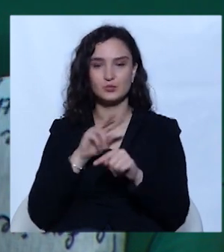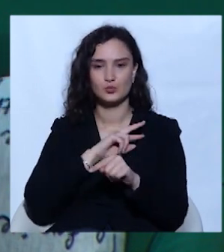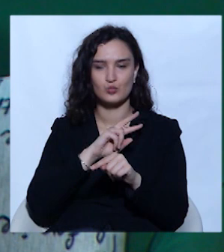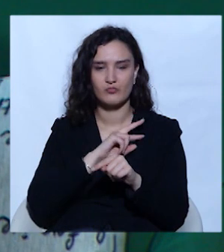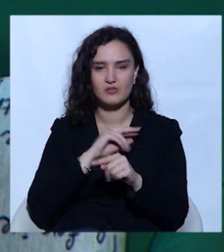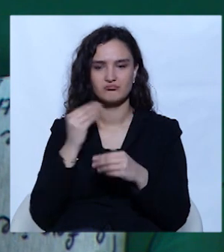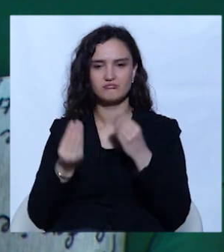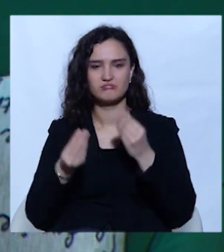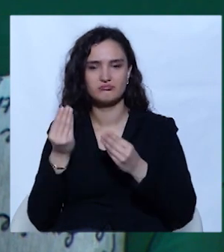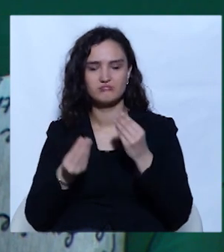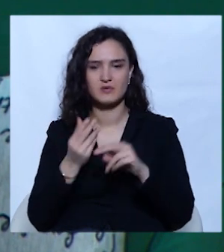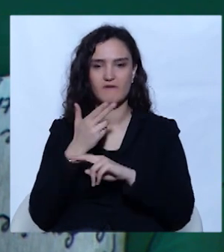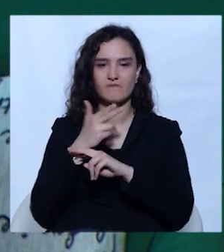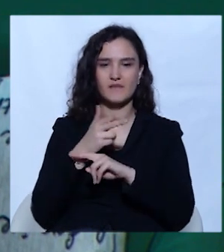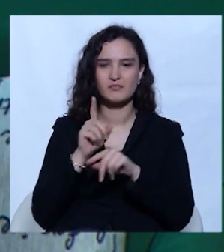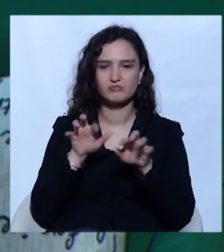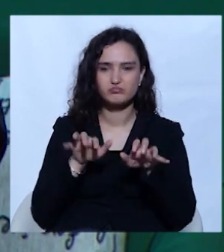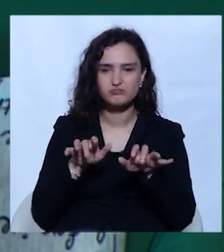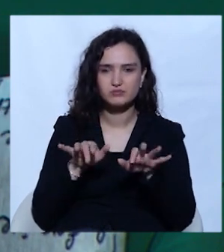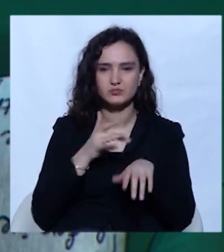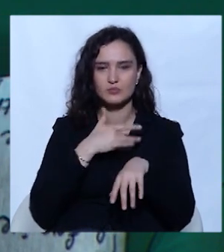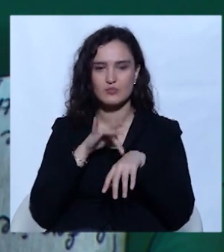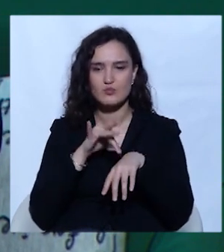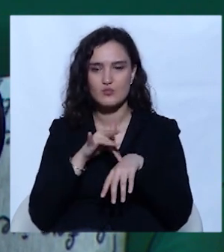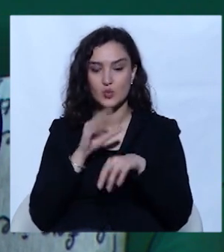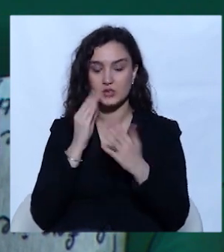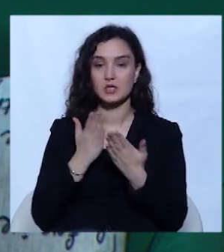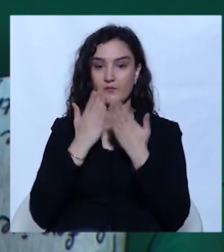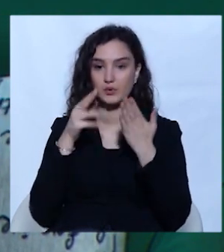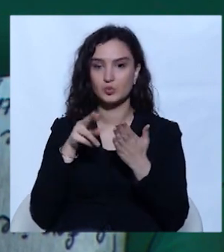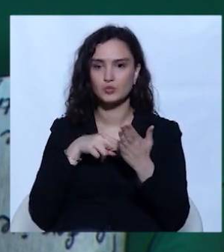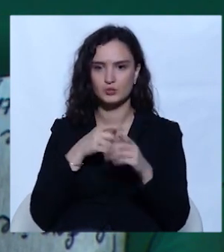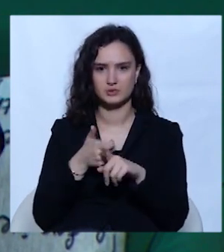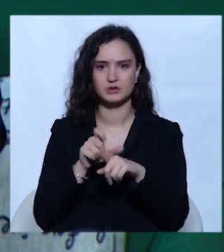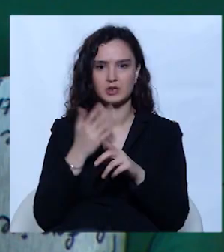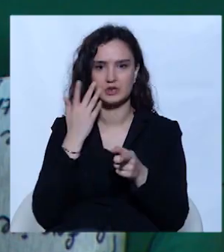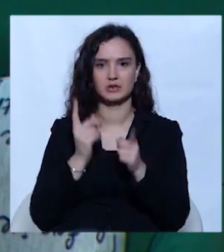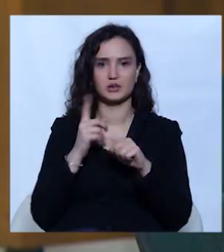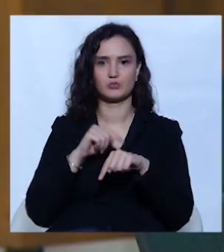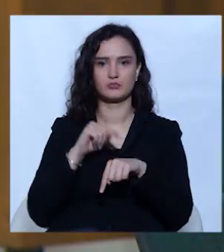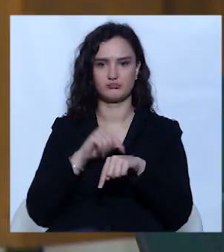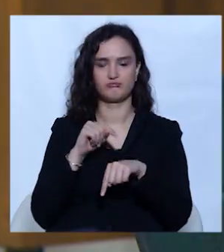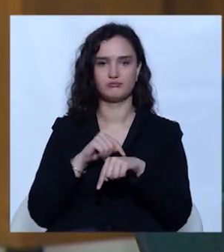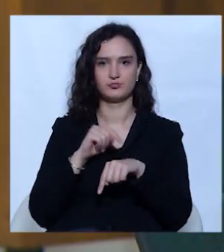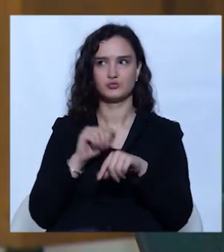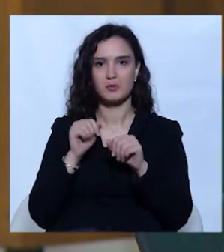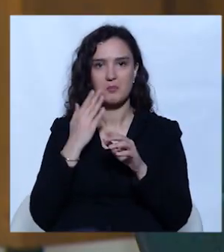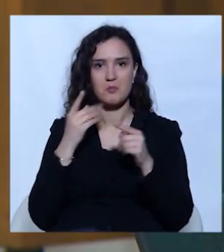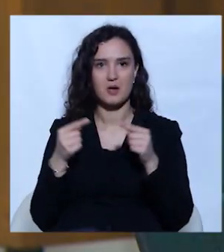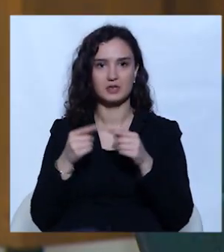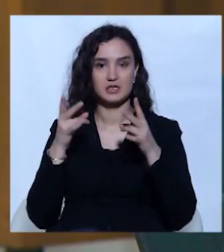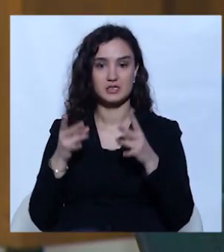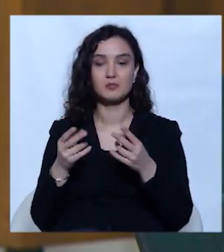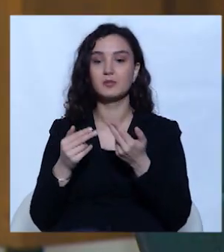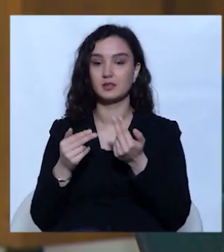he loves playing his video games. And when we read this, it's something that feels very real to us, like it really could happen.